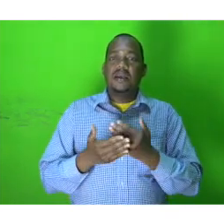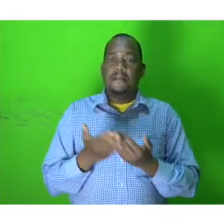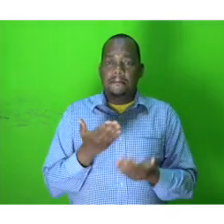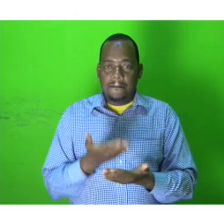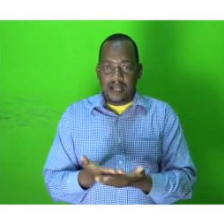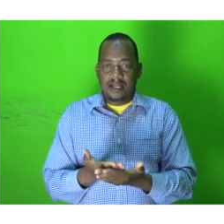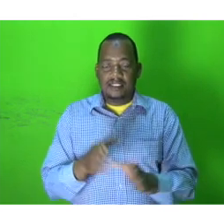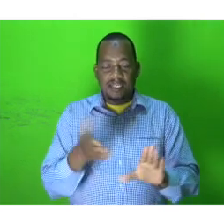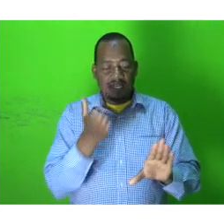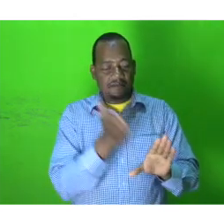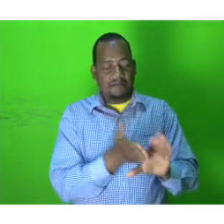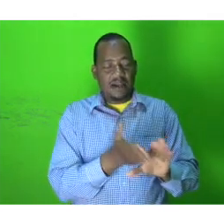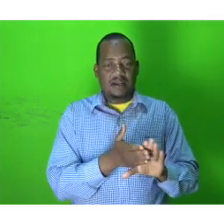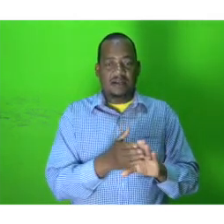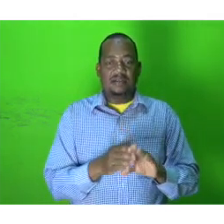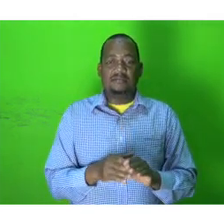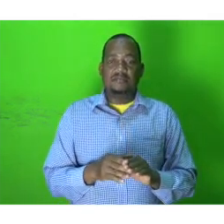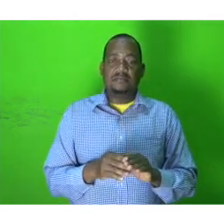balance and the